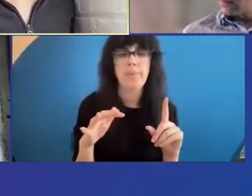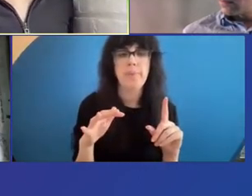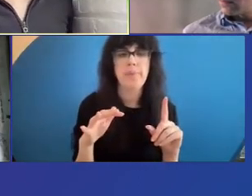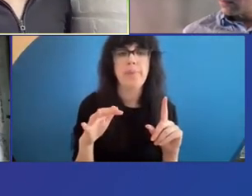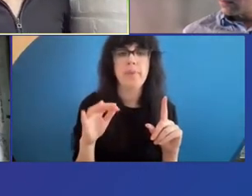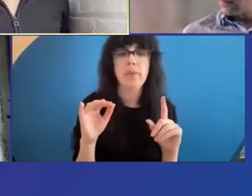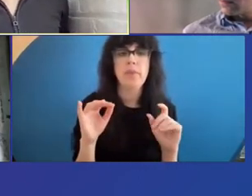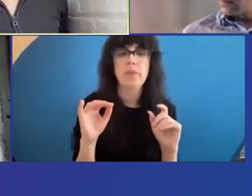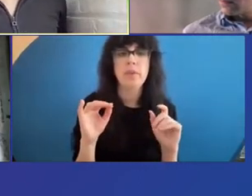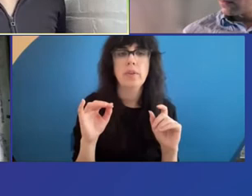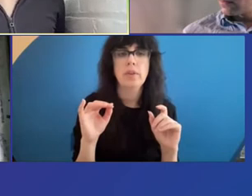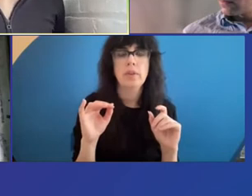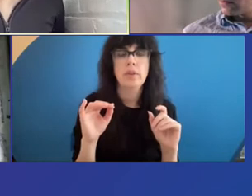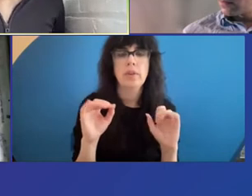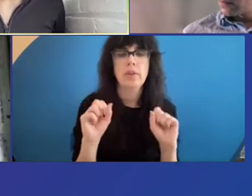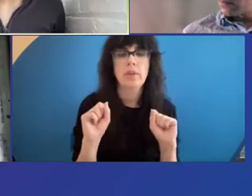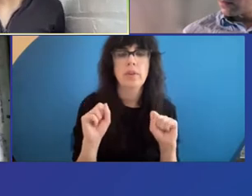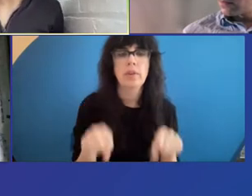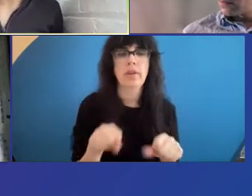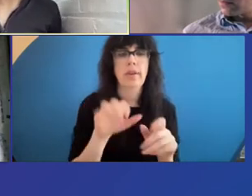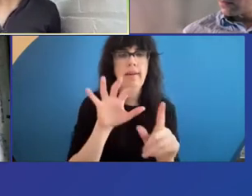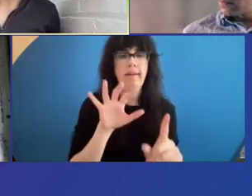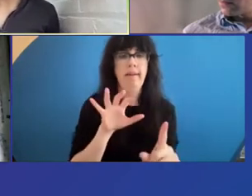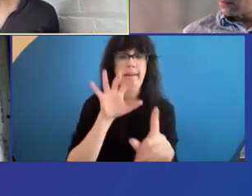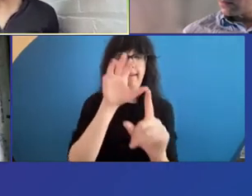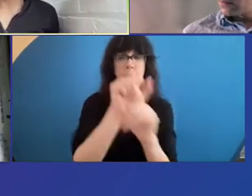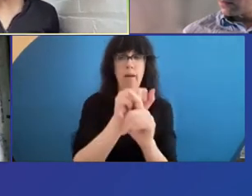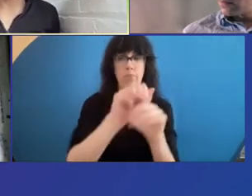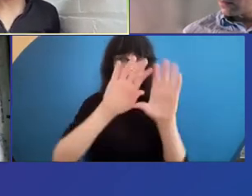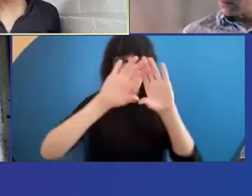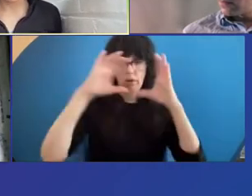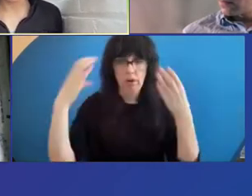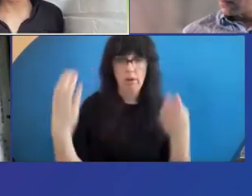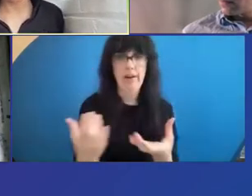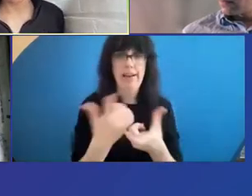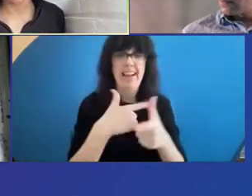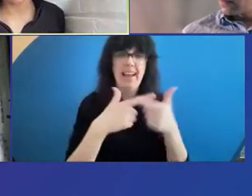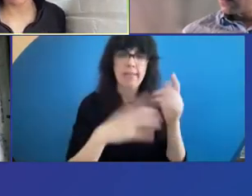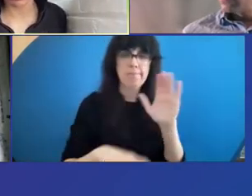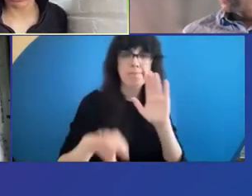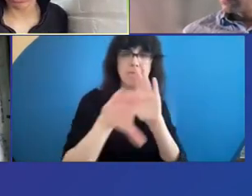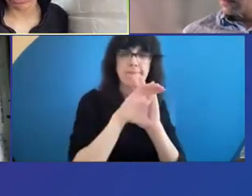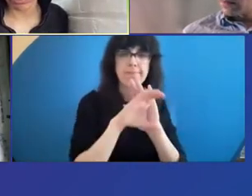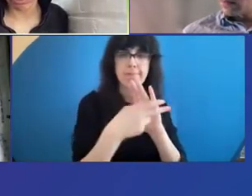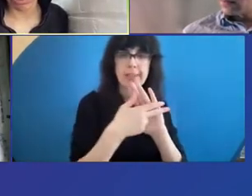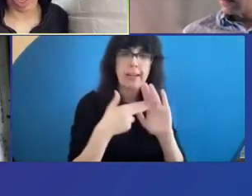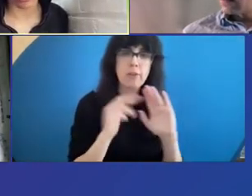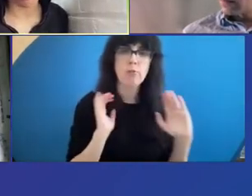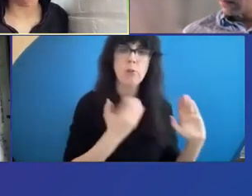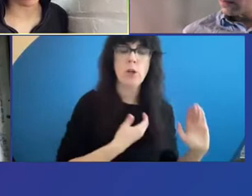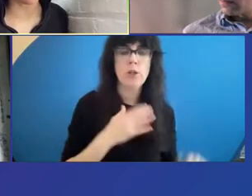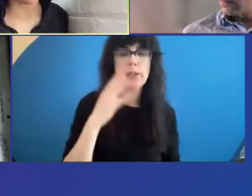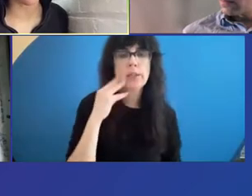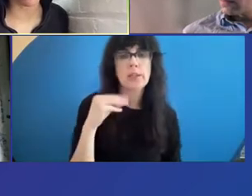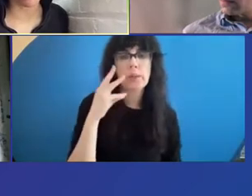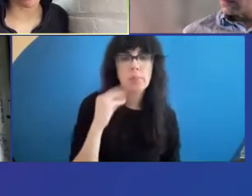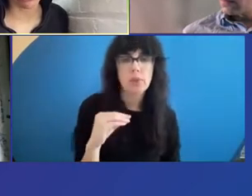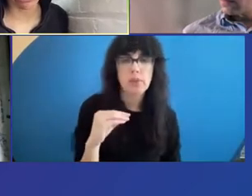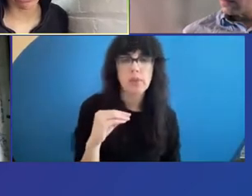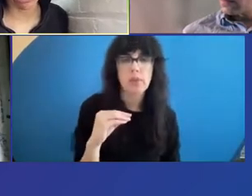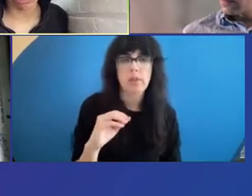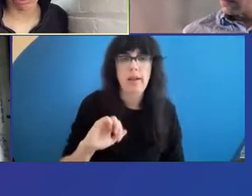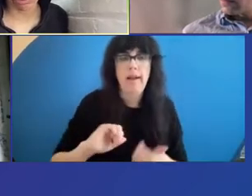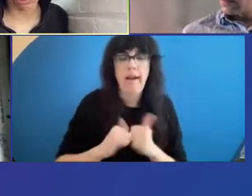Captures and characterizes our experiences, our